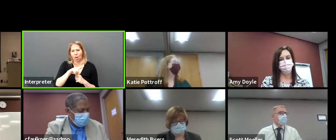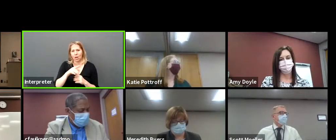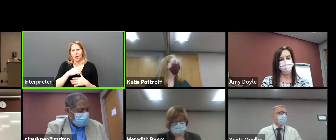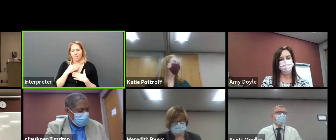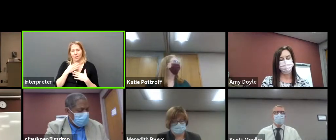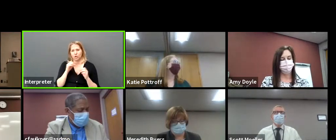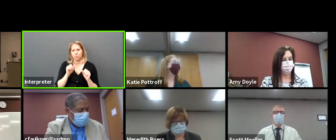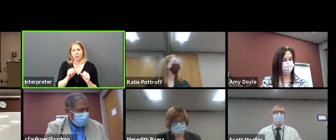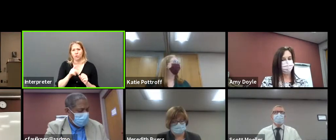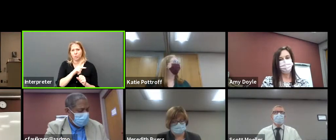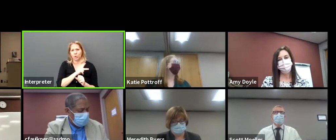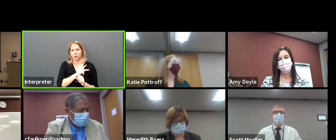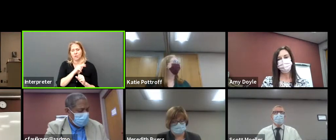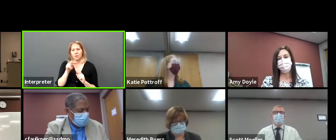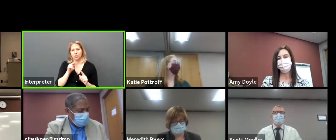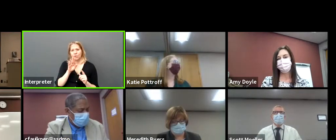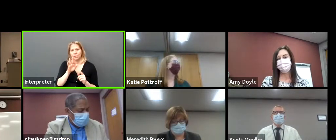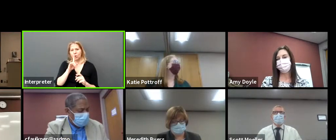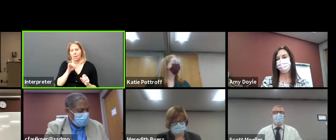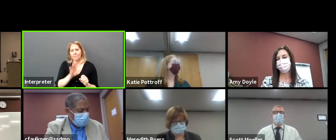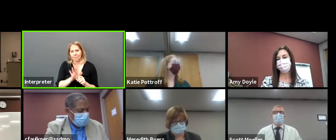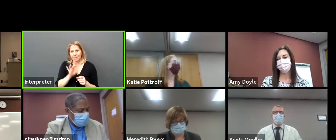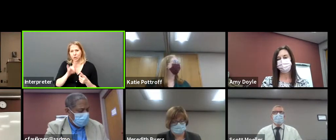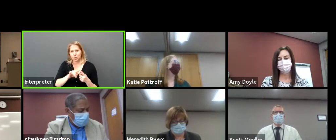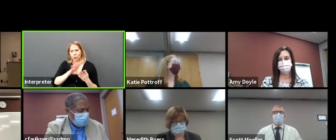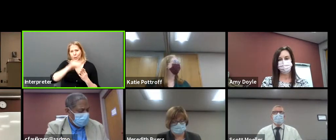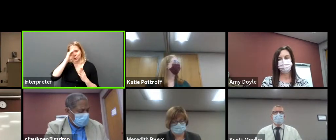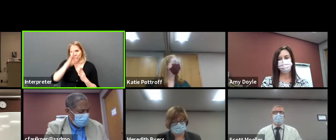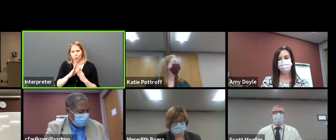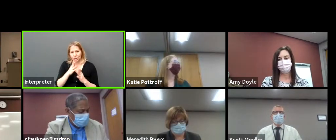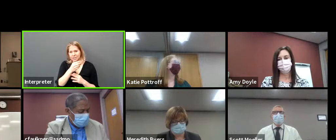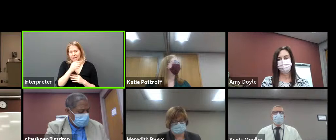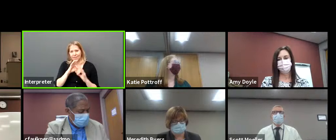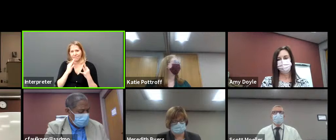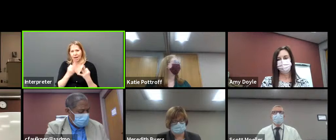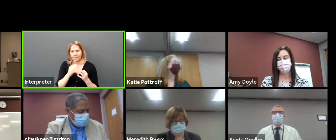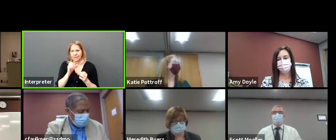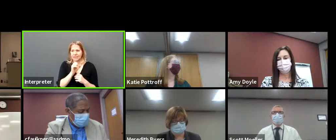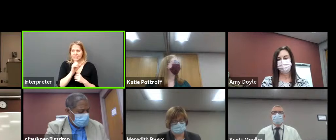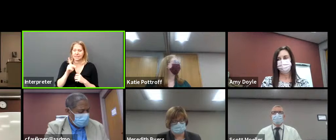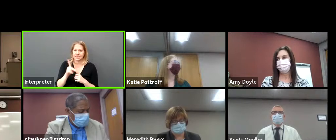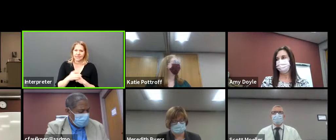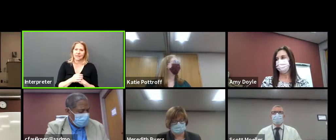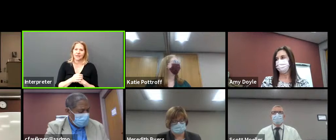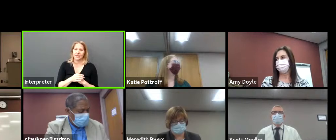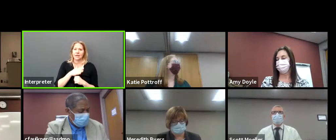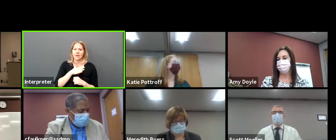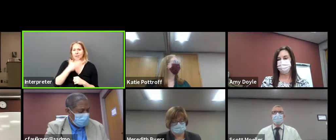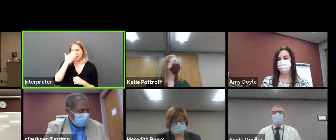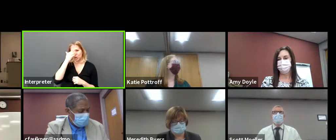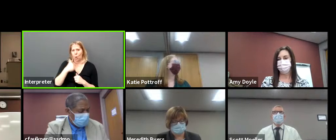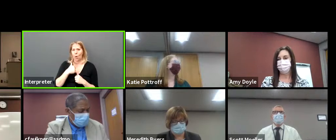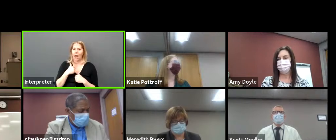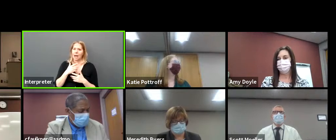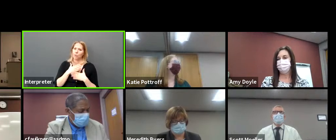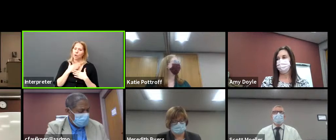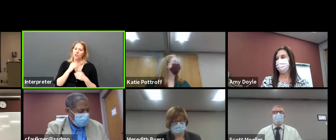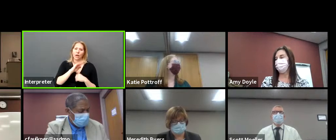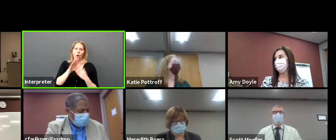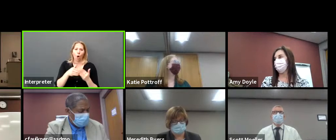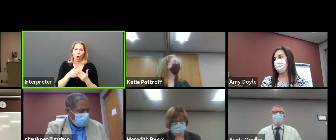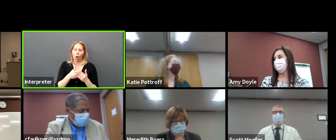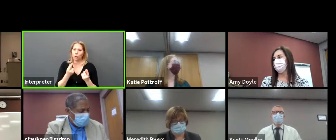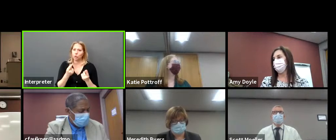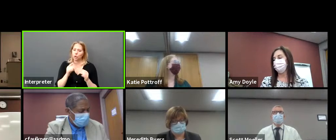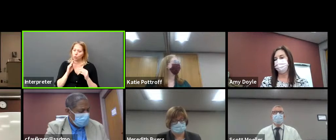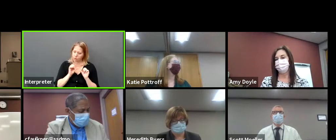pleasure to be able to personally observe your commitment to the students and the families of SSD. Please know that I appreciate all that you have